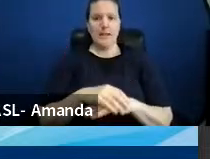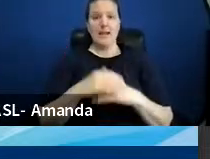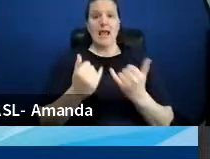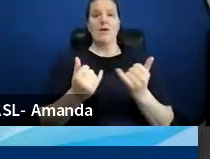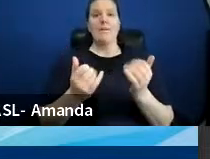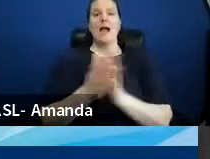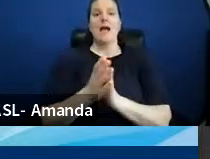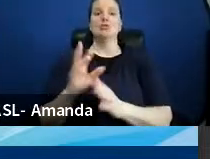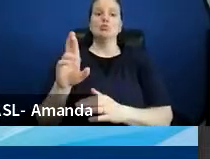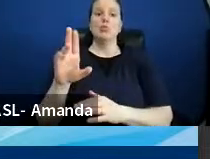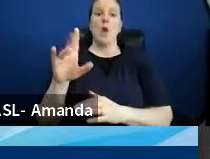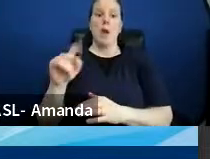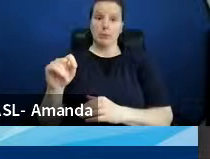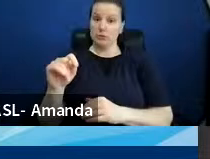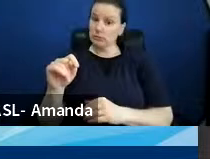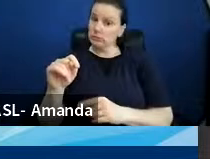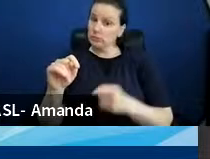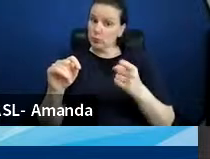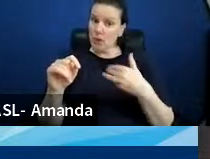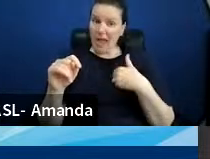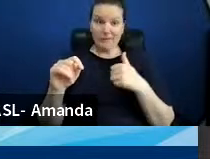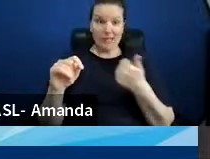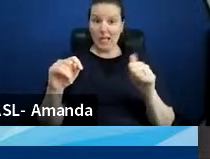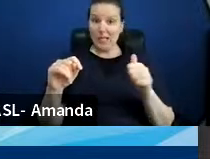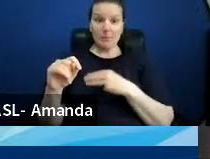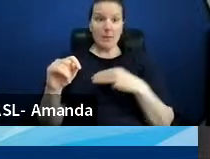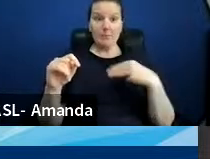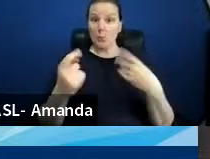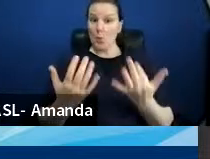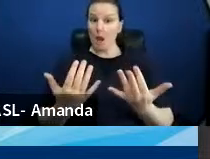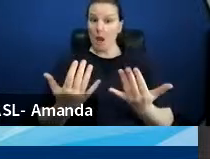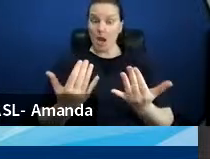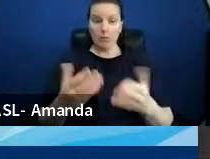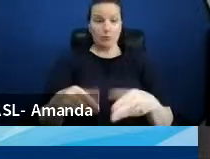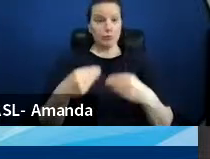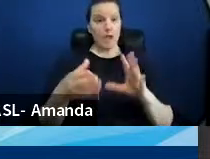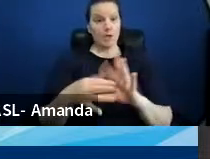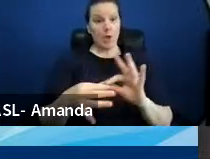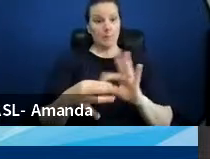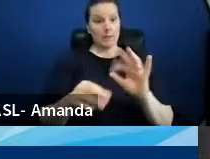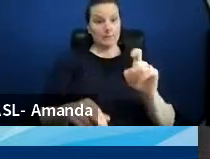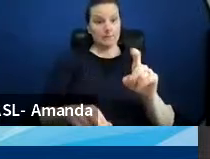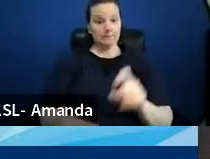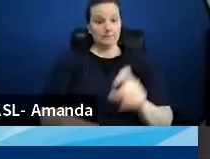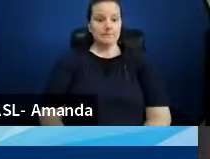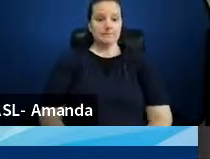ask Robert if we have any members of the public that are waiting to provide comment.